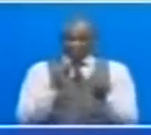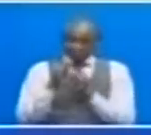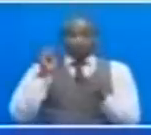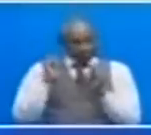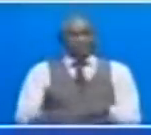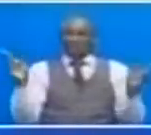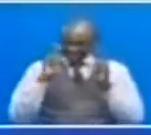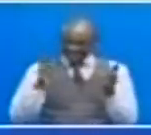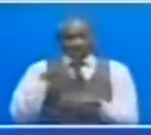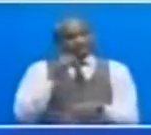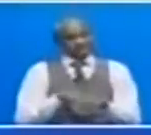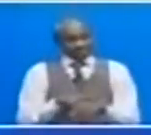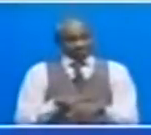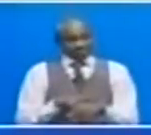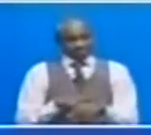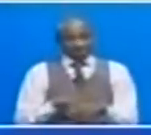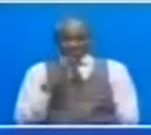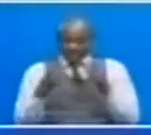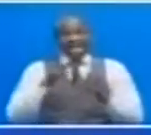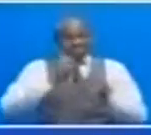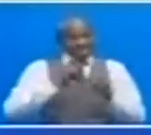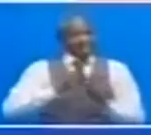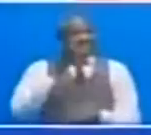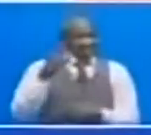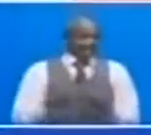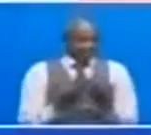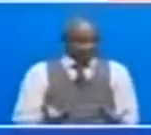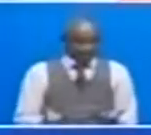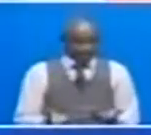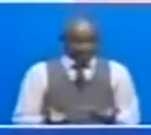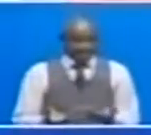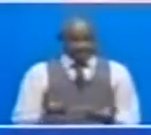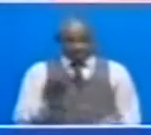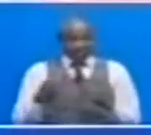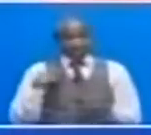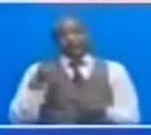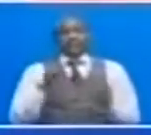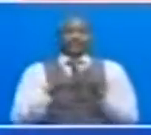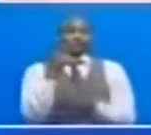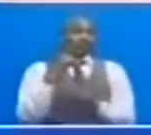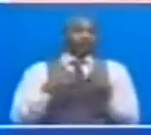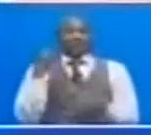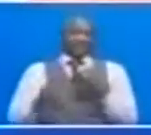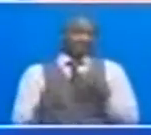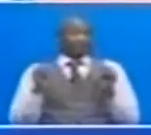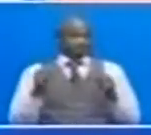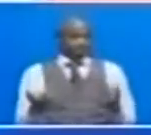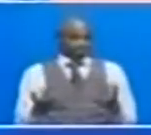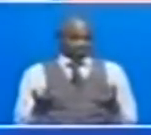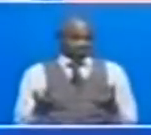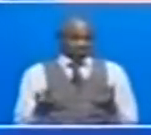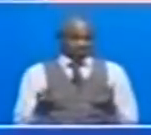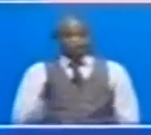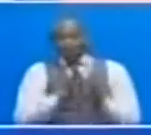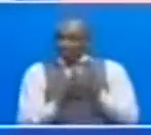be ready for anything to happen. Like in athletics, you win or you come second or last. So, but of course, nobody else